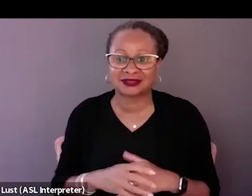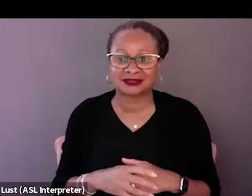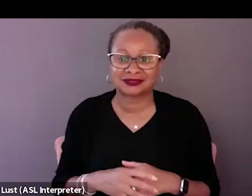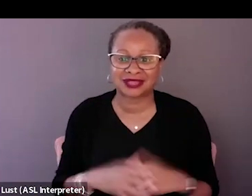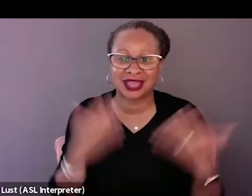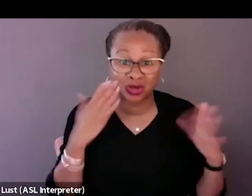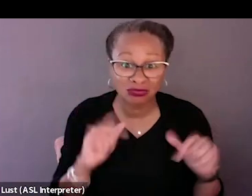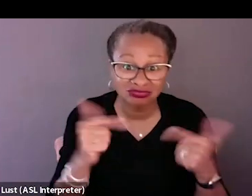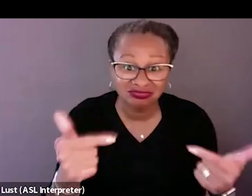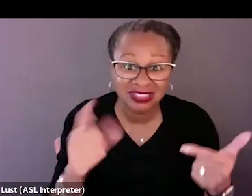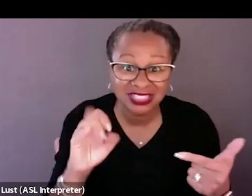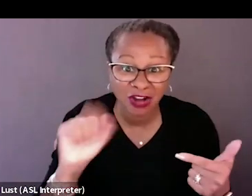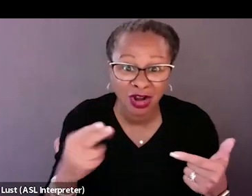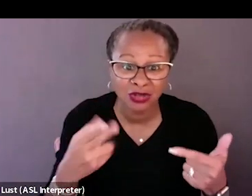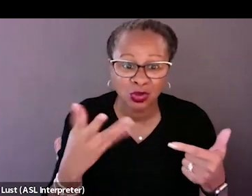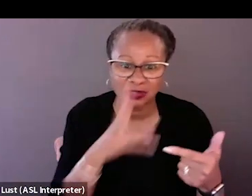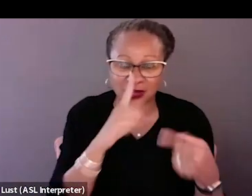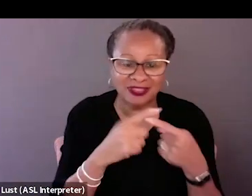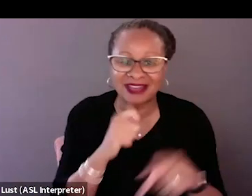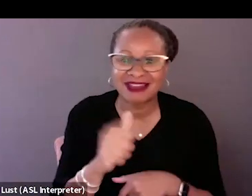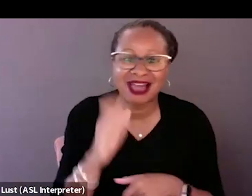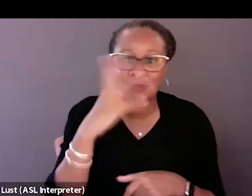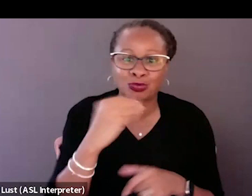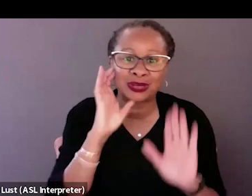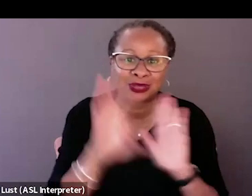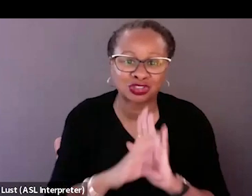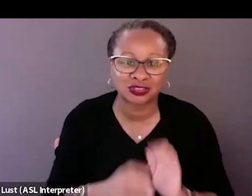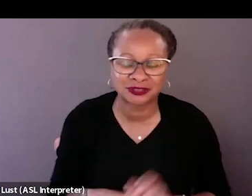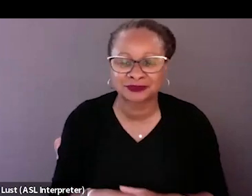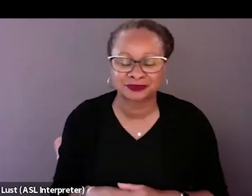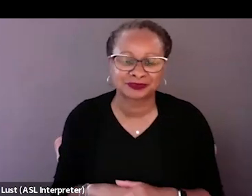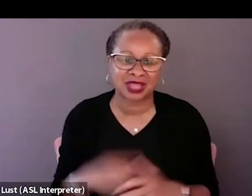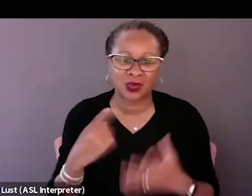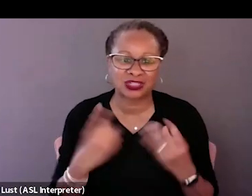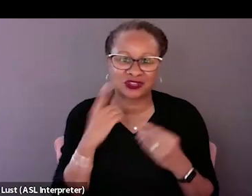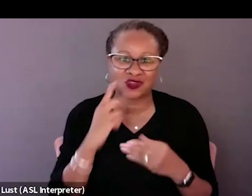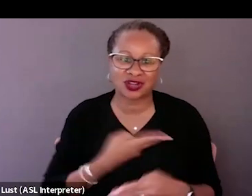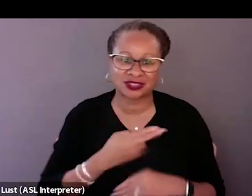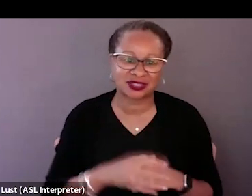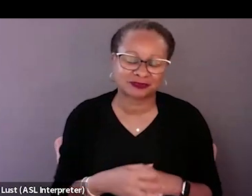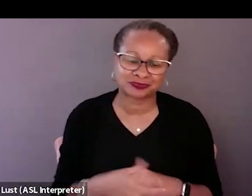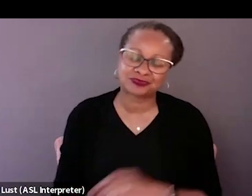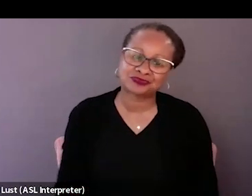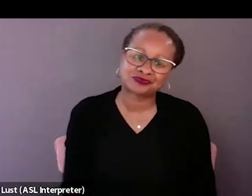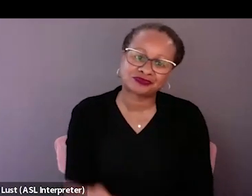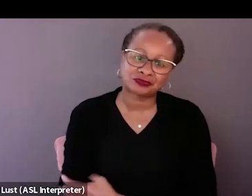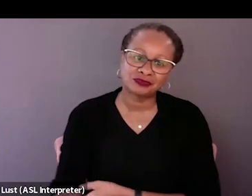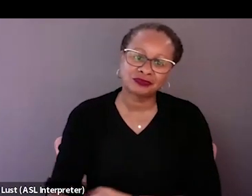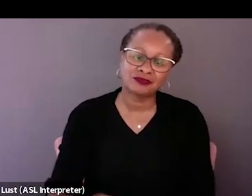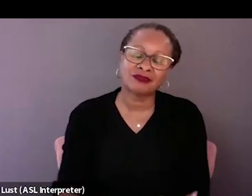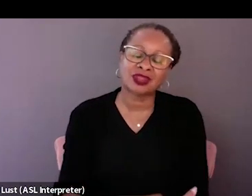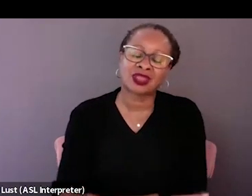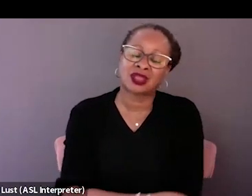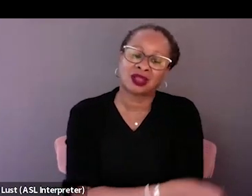if do you want to talk about Not a Pretty Picture? Yeah, And like I what can. that did for us? Yeah, because we knew, yeah, I mean, because there was the doc element and we knew